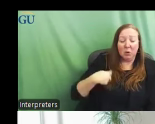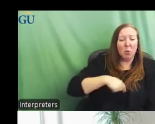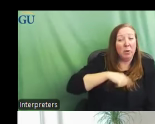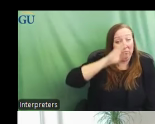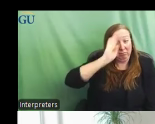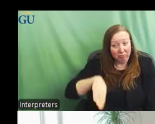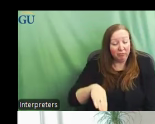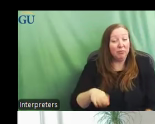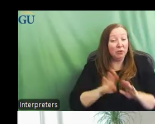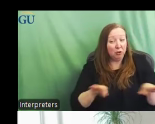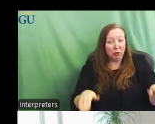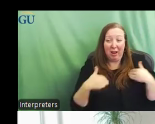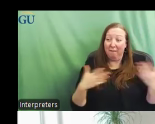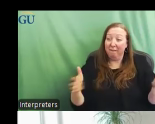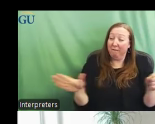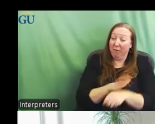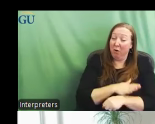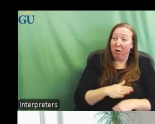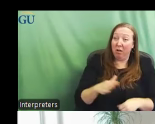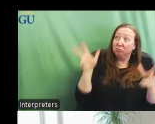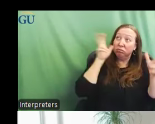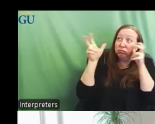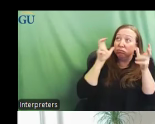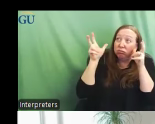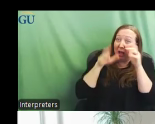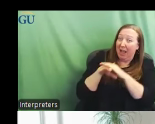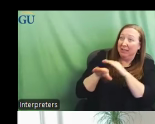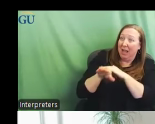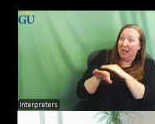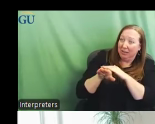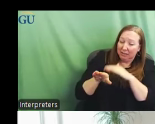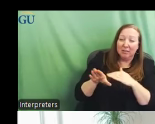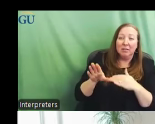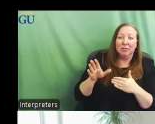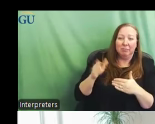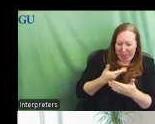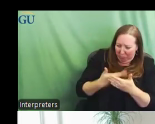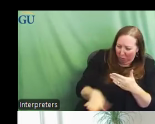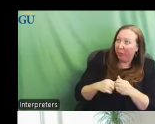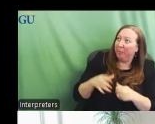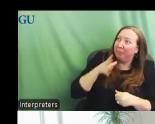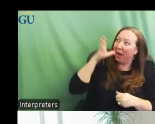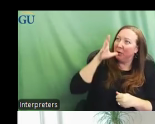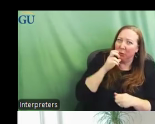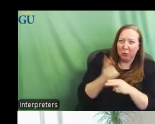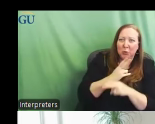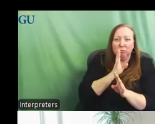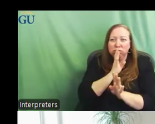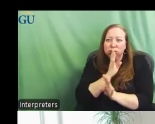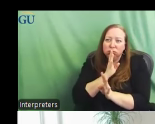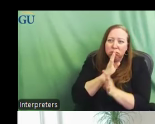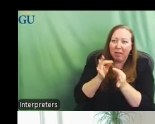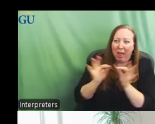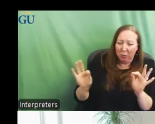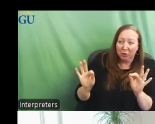have full auditory access and are born to parents who use a spoken language, they have access to the